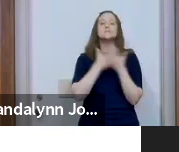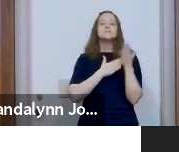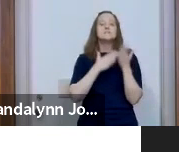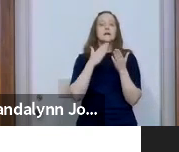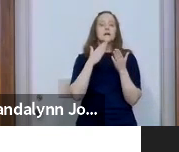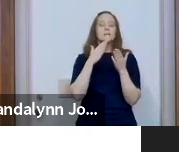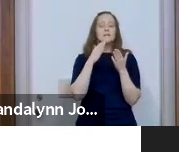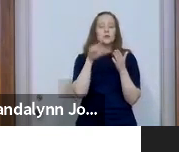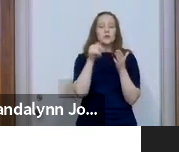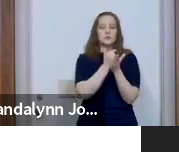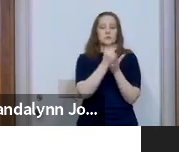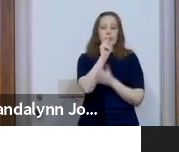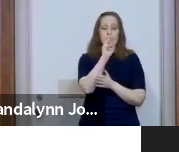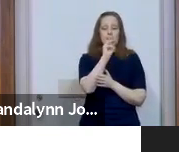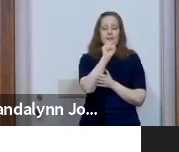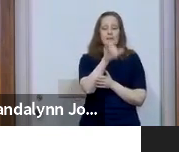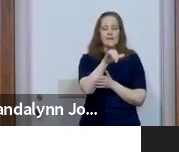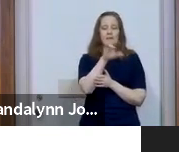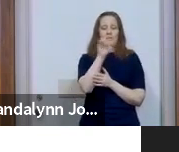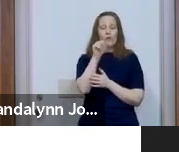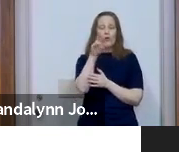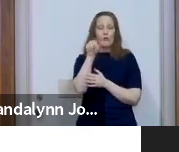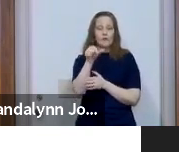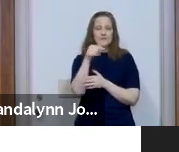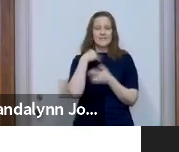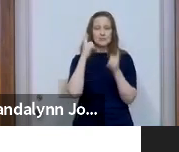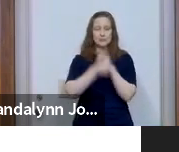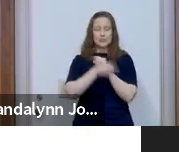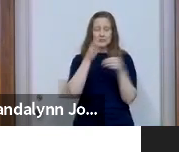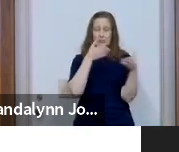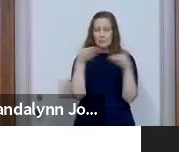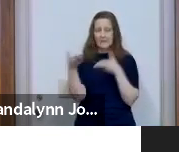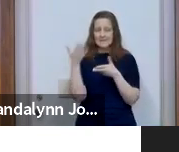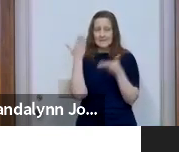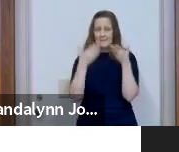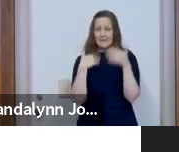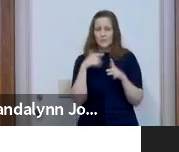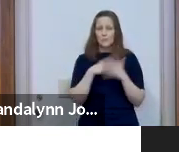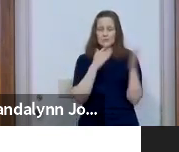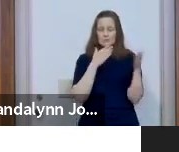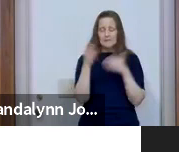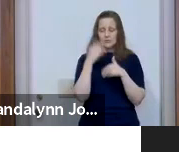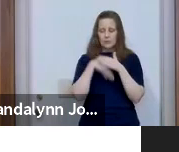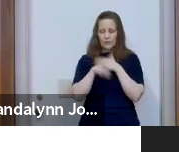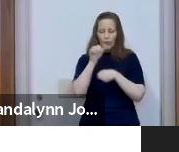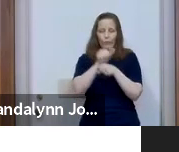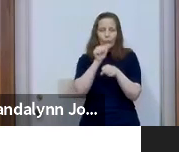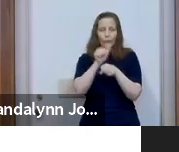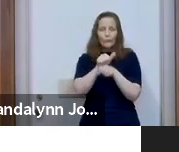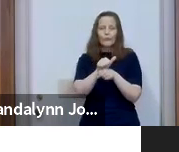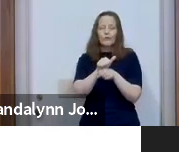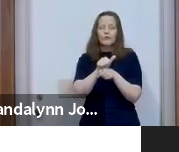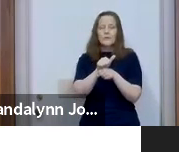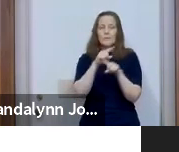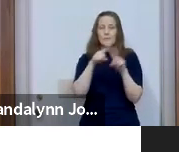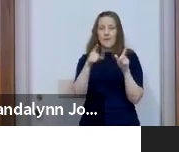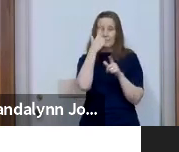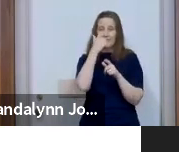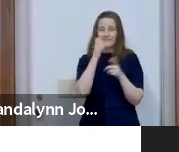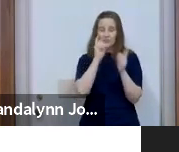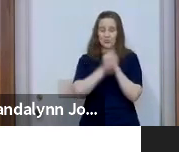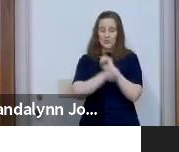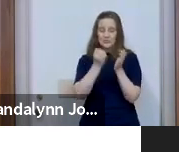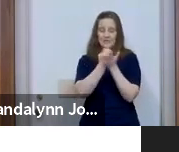May and this August have had changes in plans. They may have originally planned to enter the workforce, but because of changing